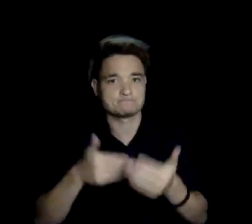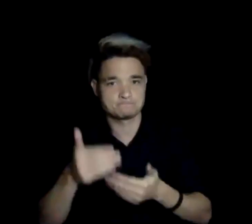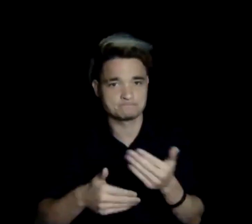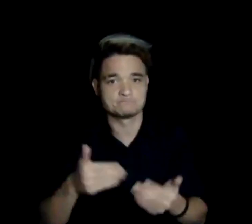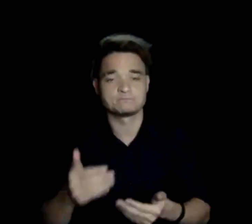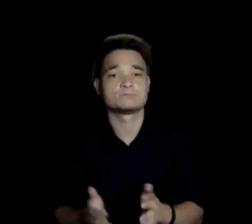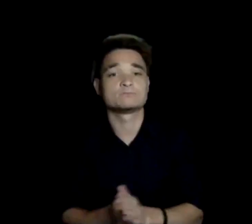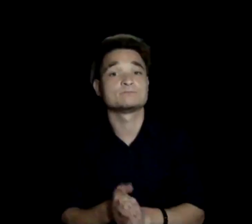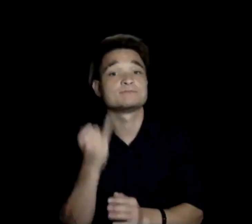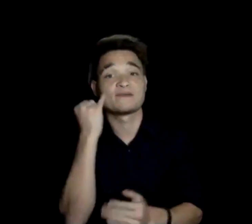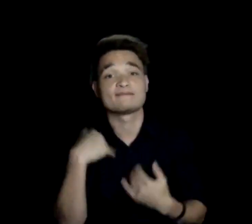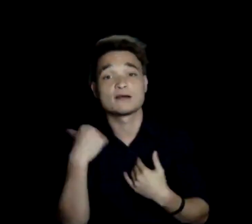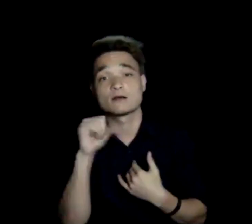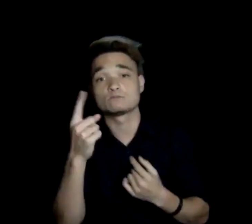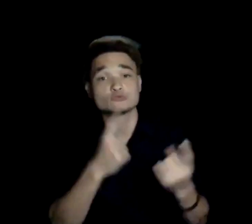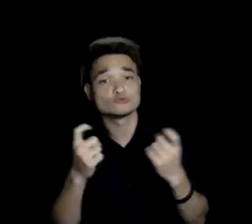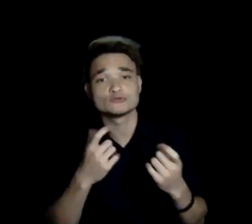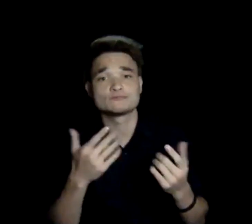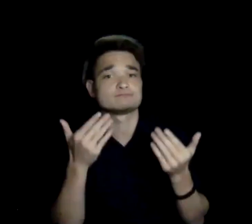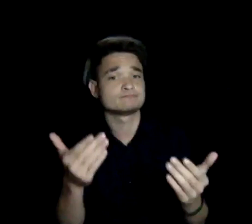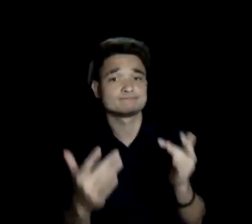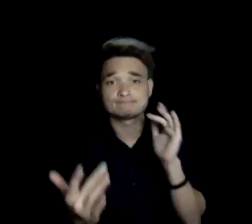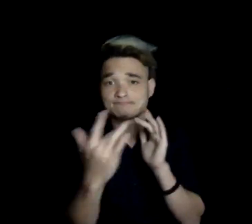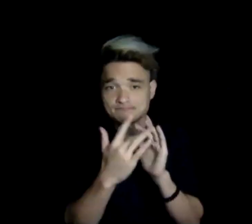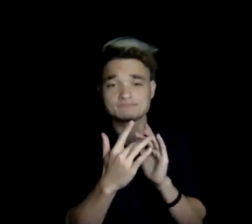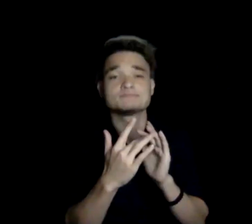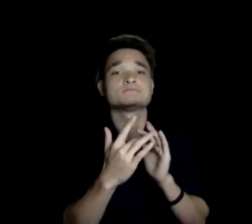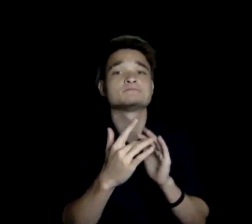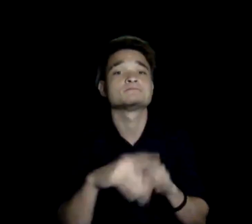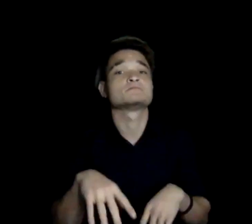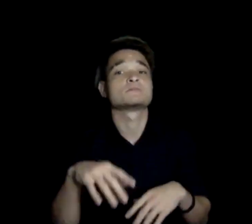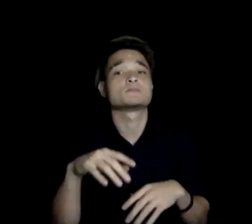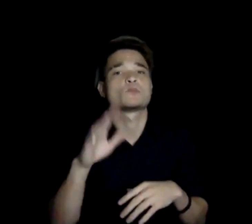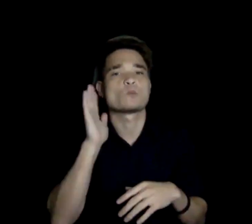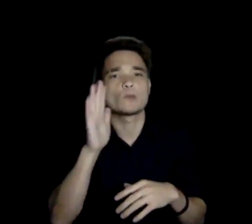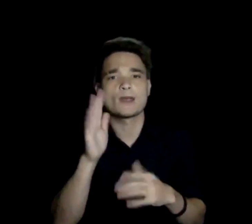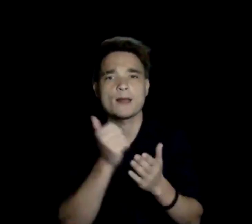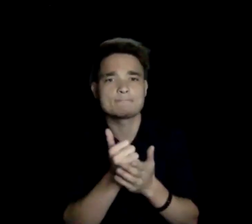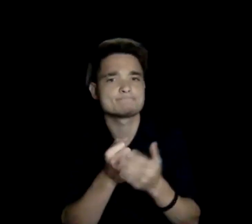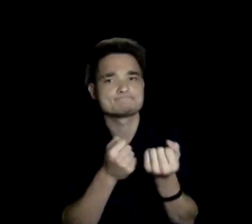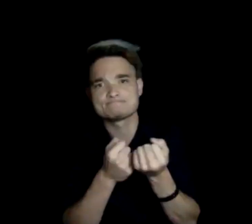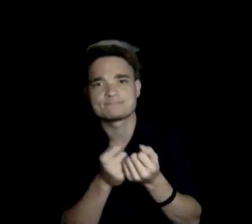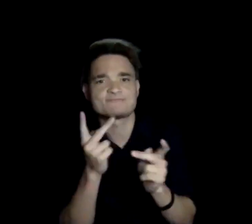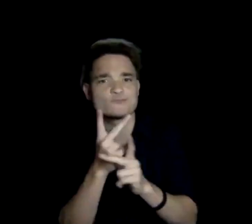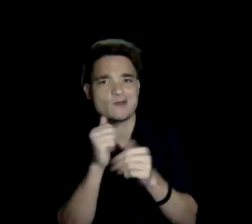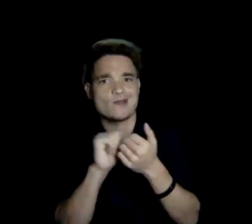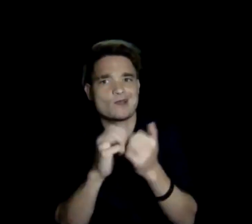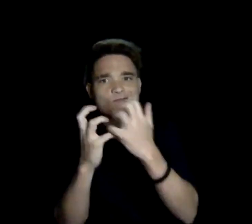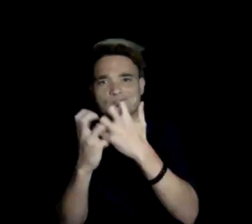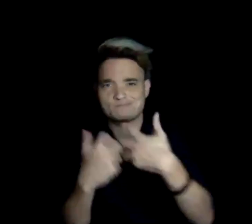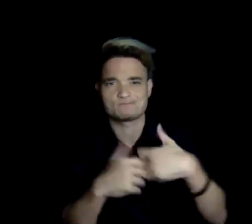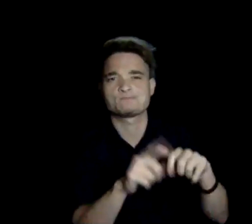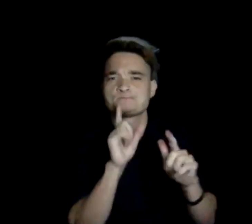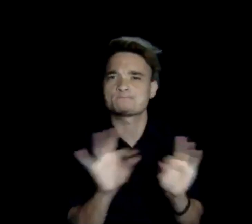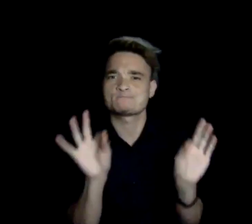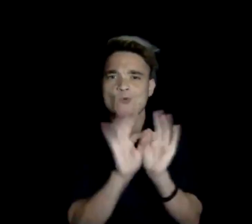see the interpreter on the full screen. If you have any questions, feel free to contact me.